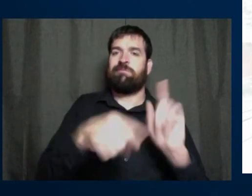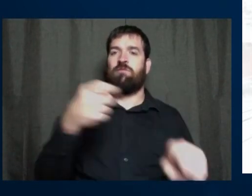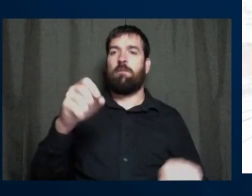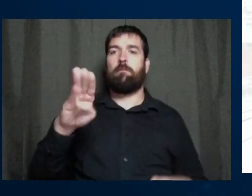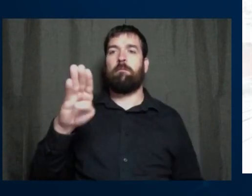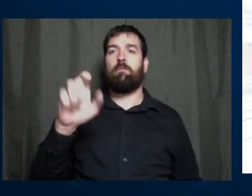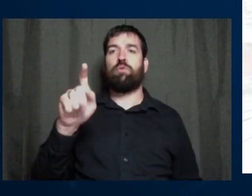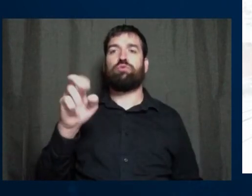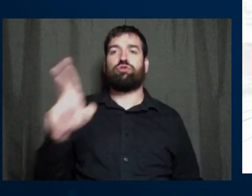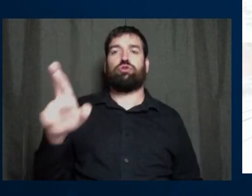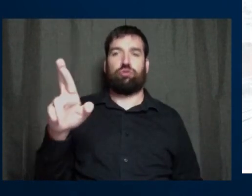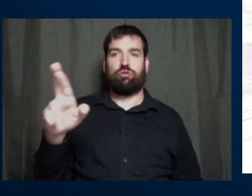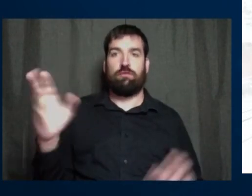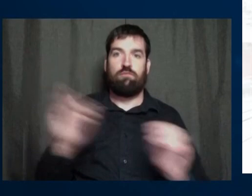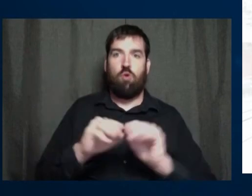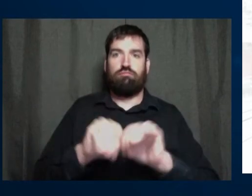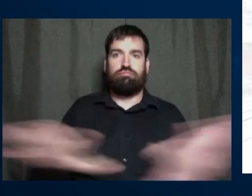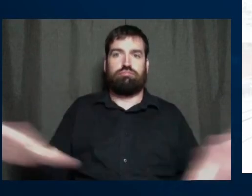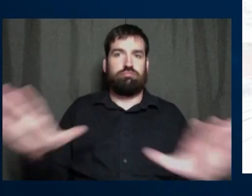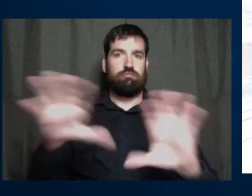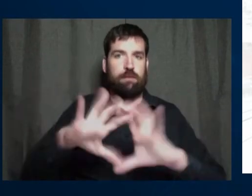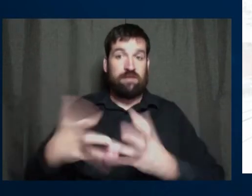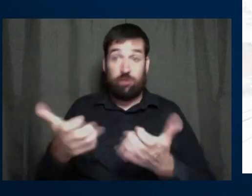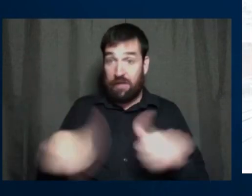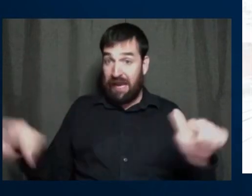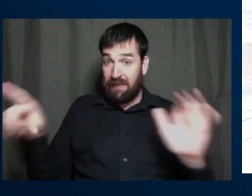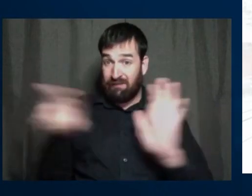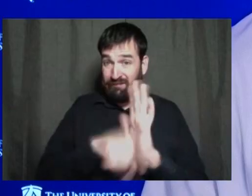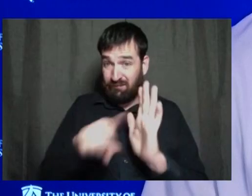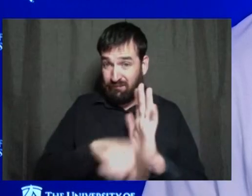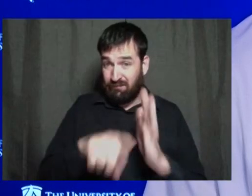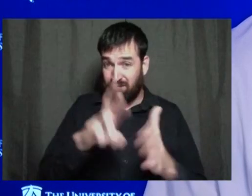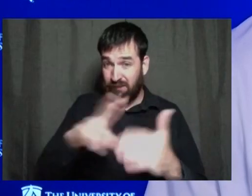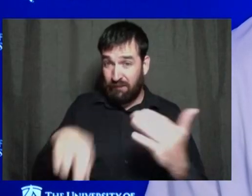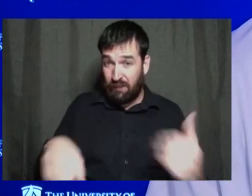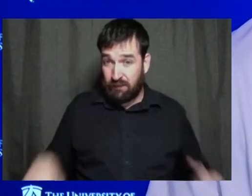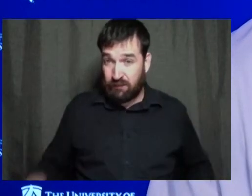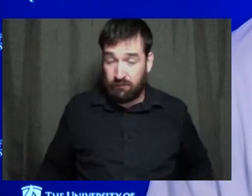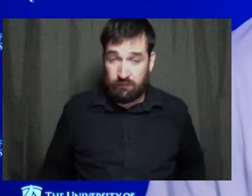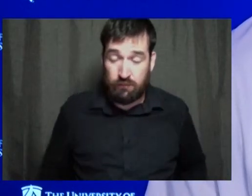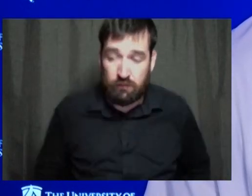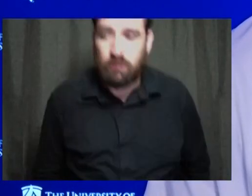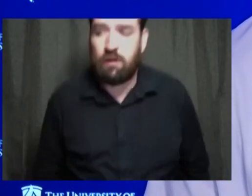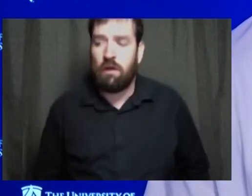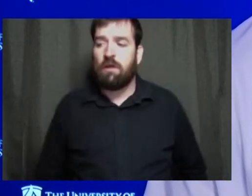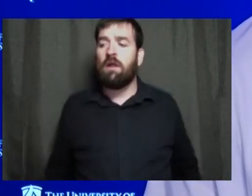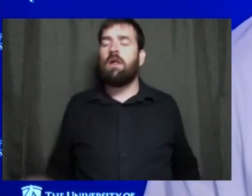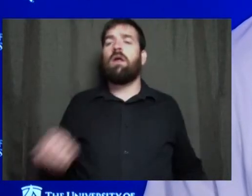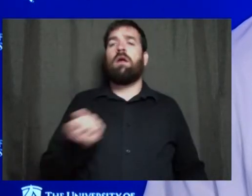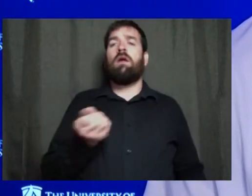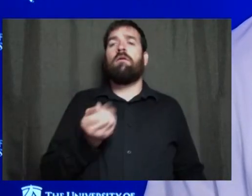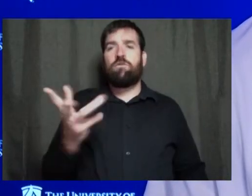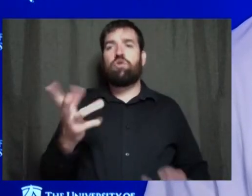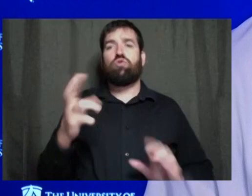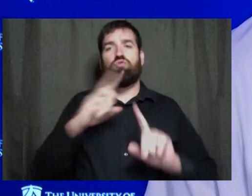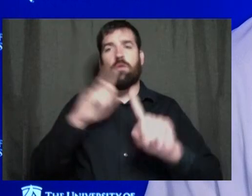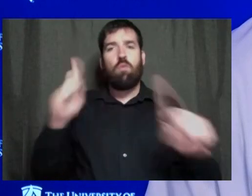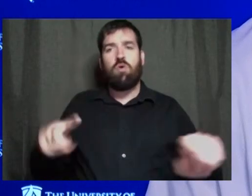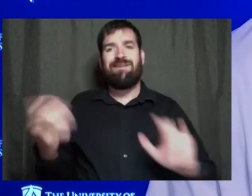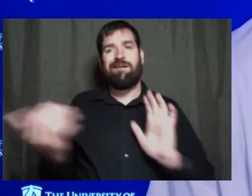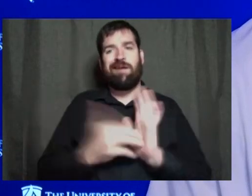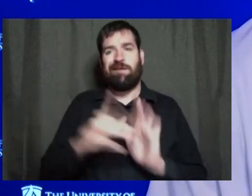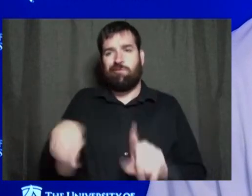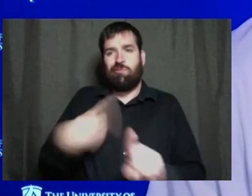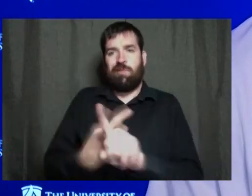in the population? Do we know any side effects of boosters? Yeah, there's been a couple reports, and again, really the only ones are from the